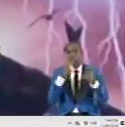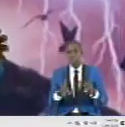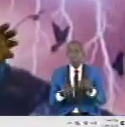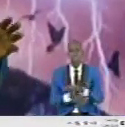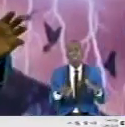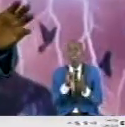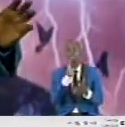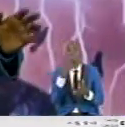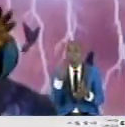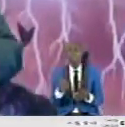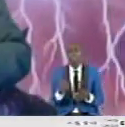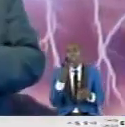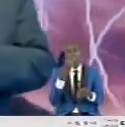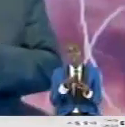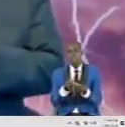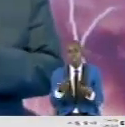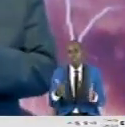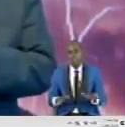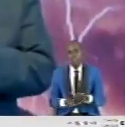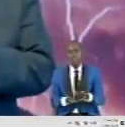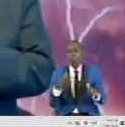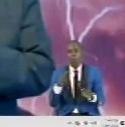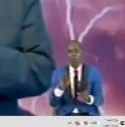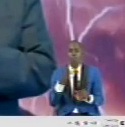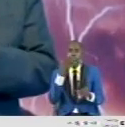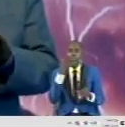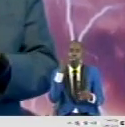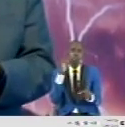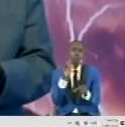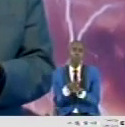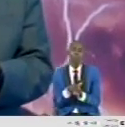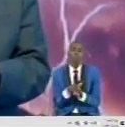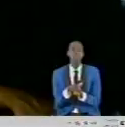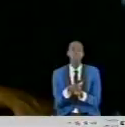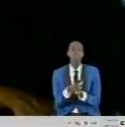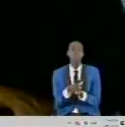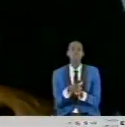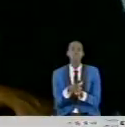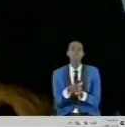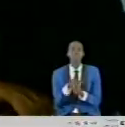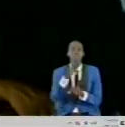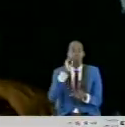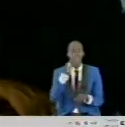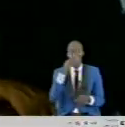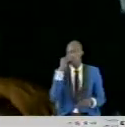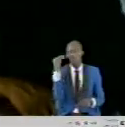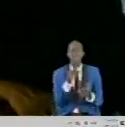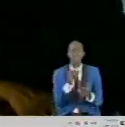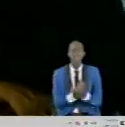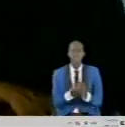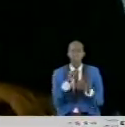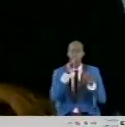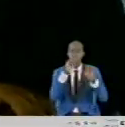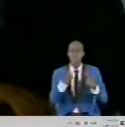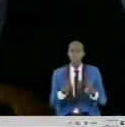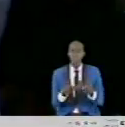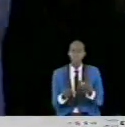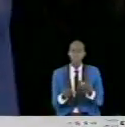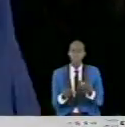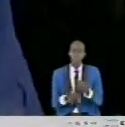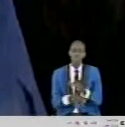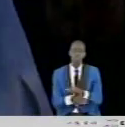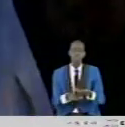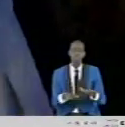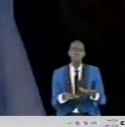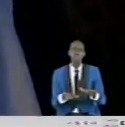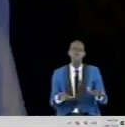despise the pleasant land I can't hear you anymore you know what is the age